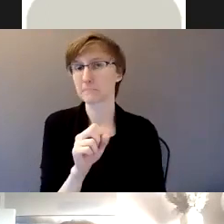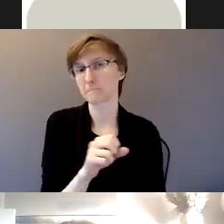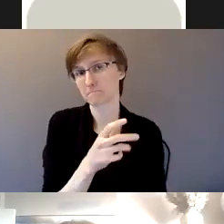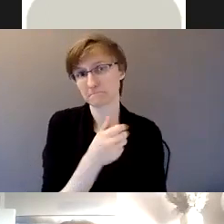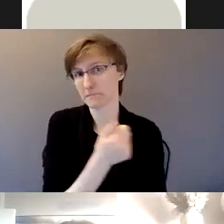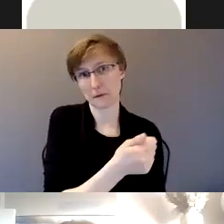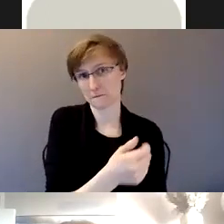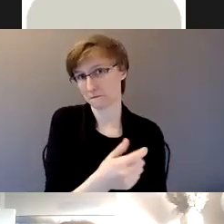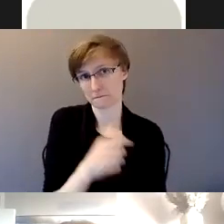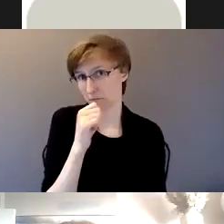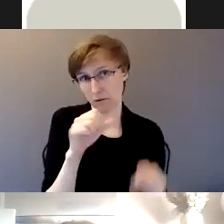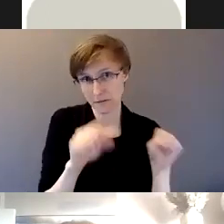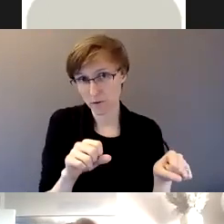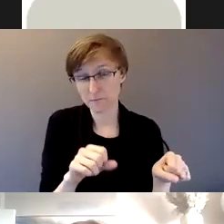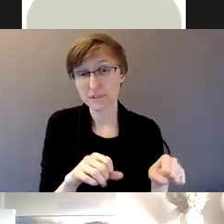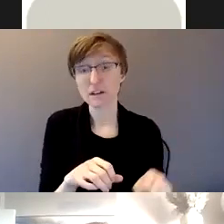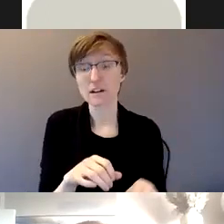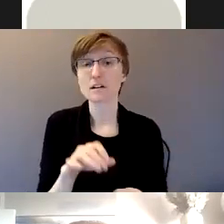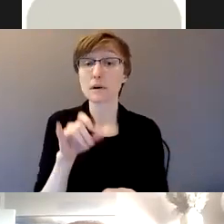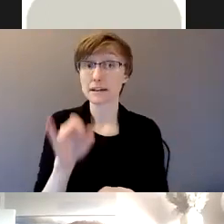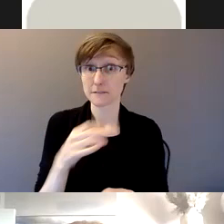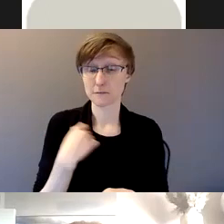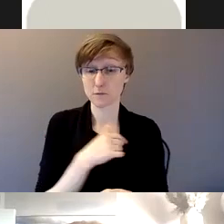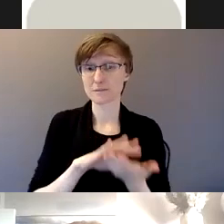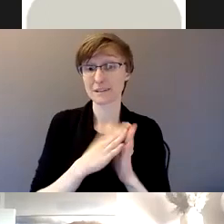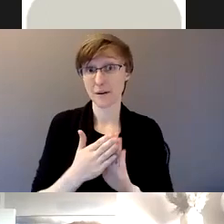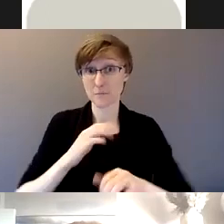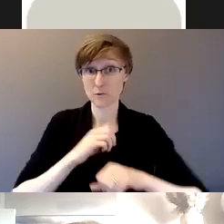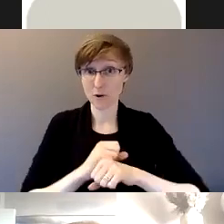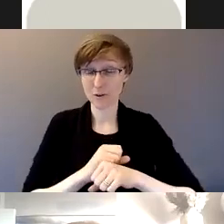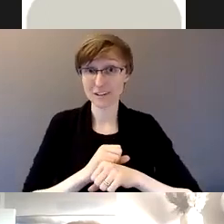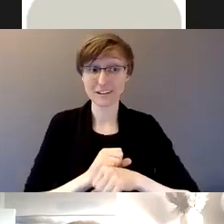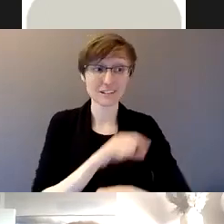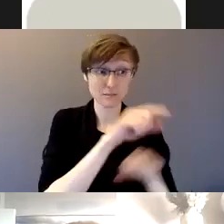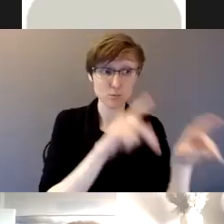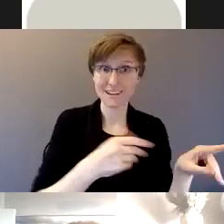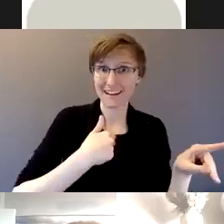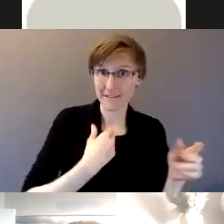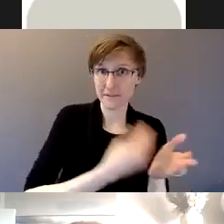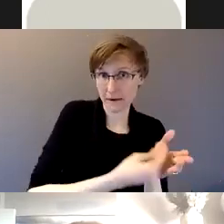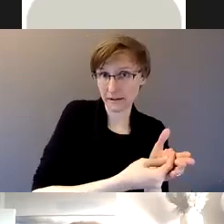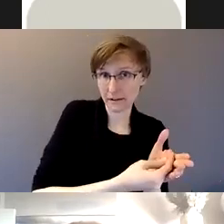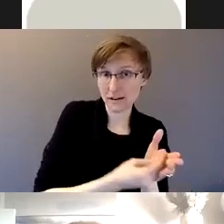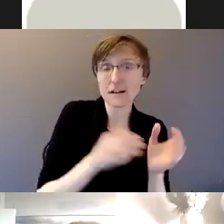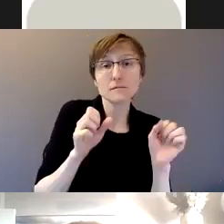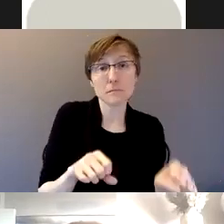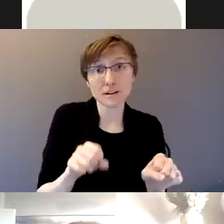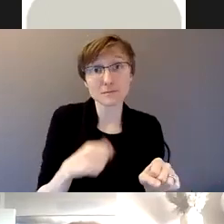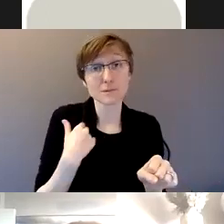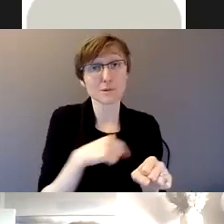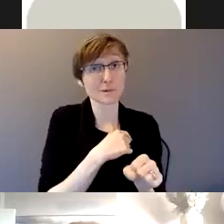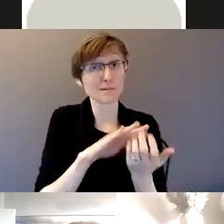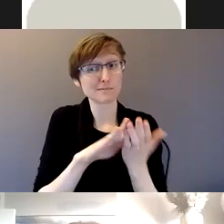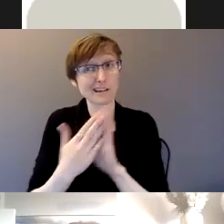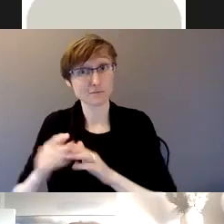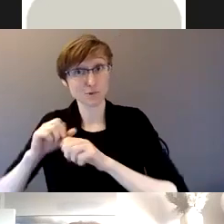person has the funds to be able to pay for it, we may be able to pay for it. We may be able to pay for that bill. But there is absolutely no guarantee that we would do that, because